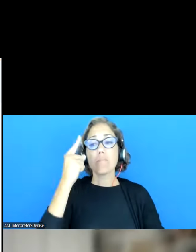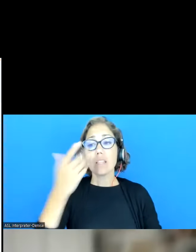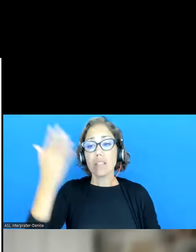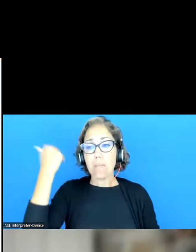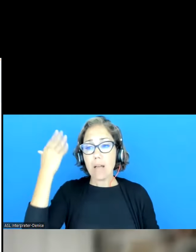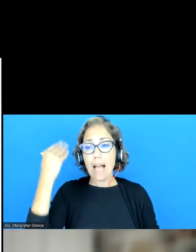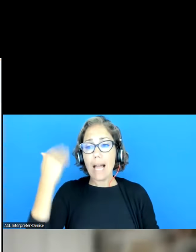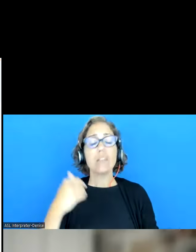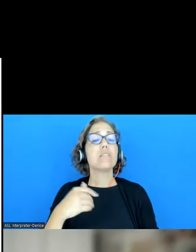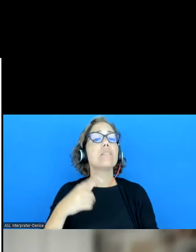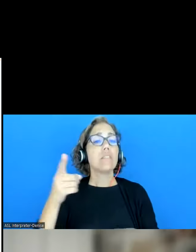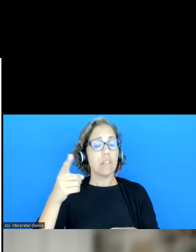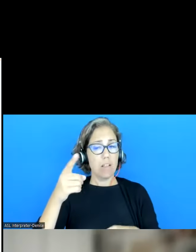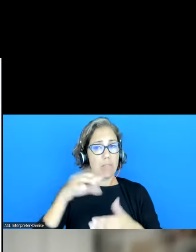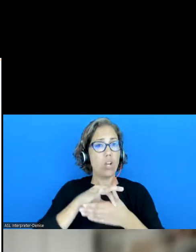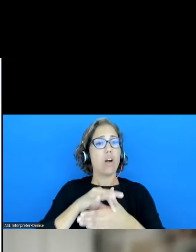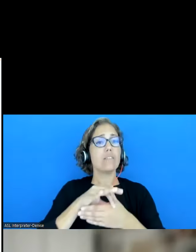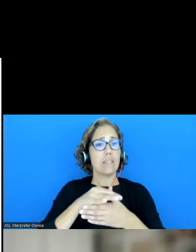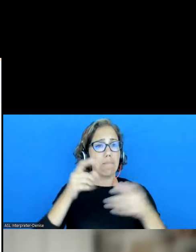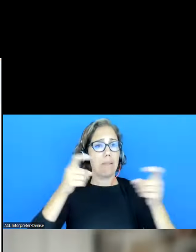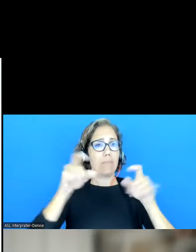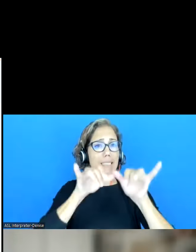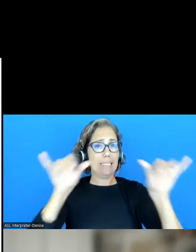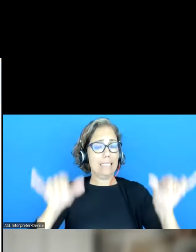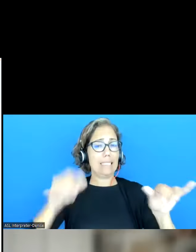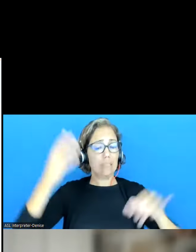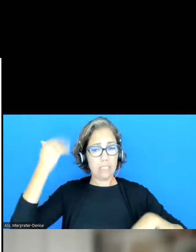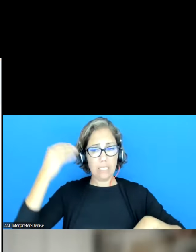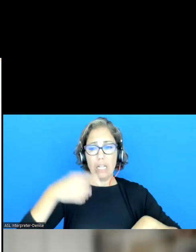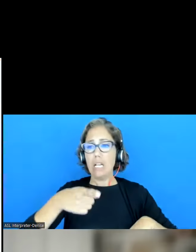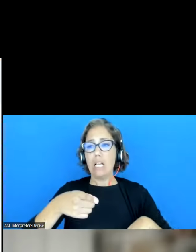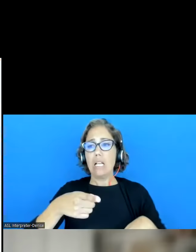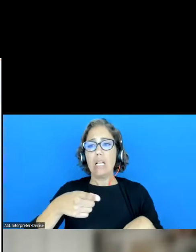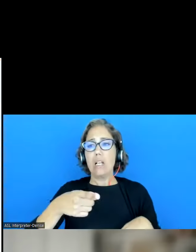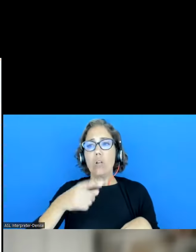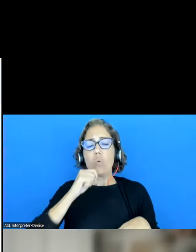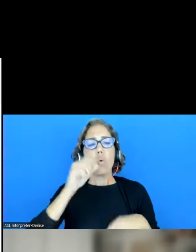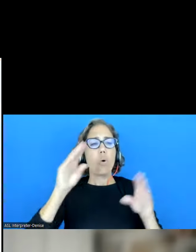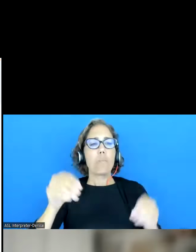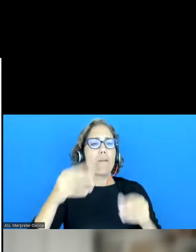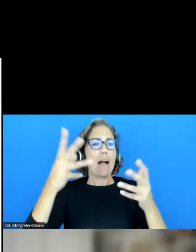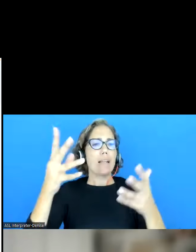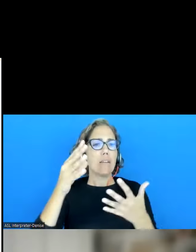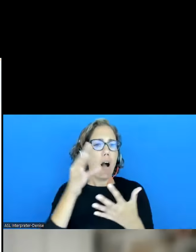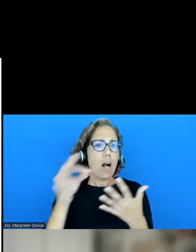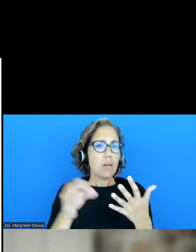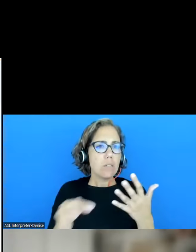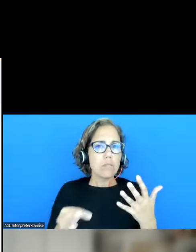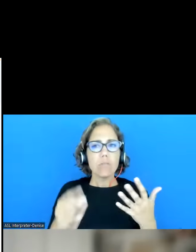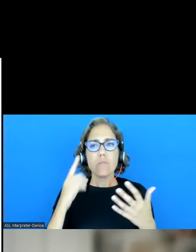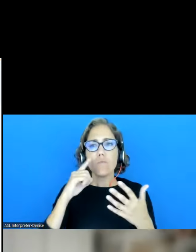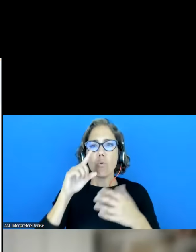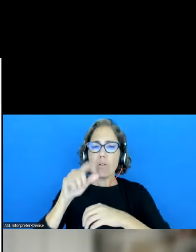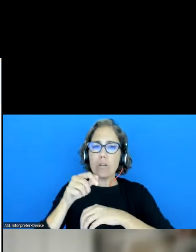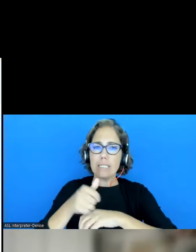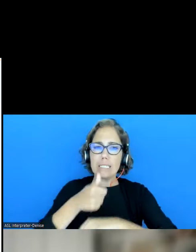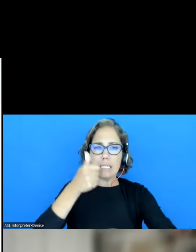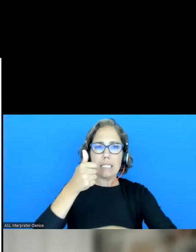were content management systems that were not providing the option of setting an